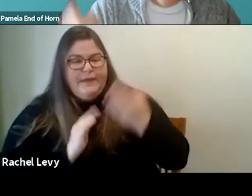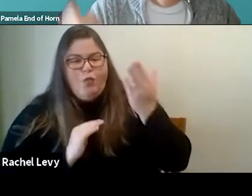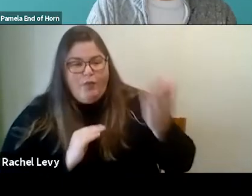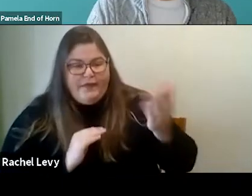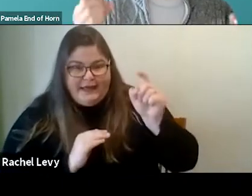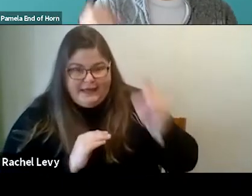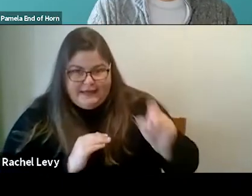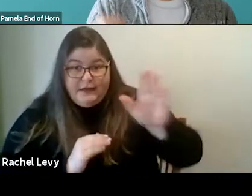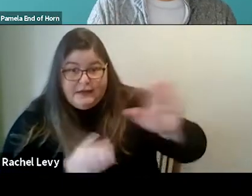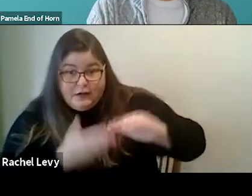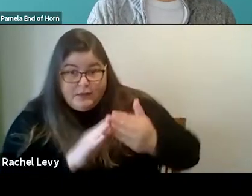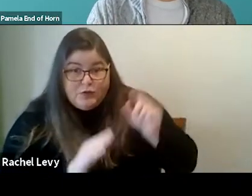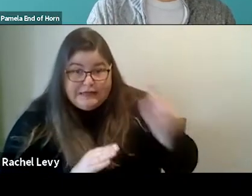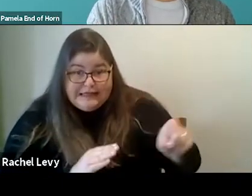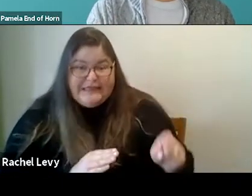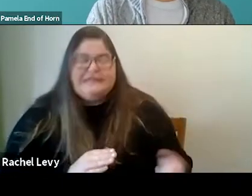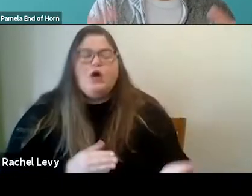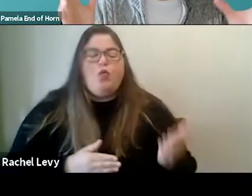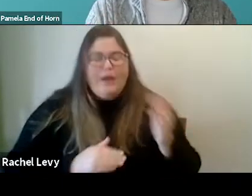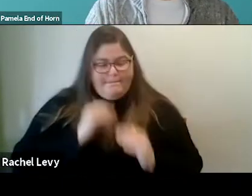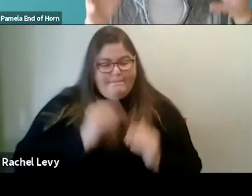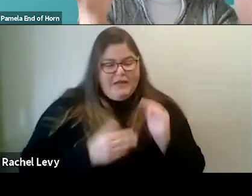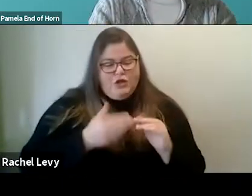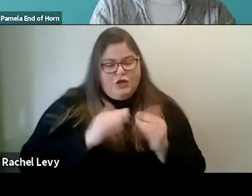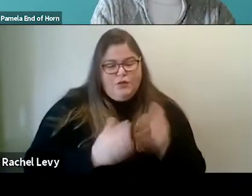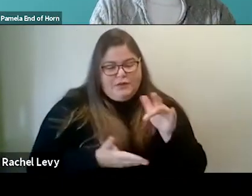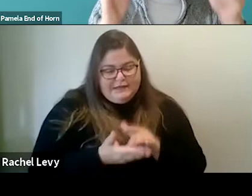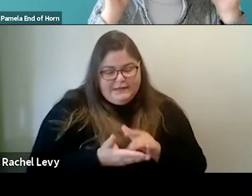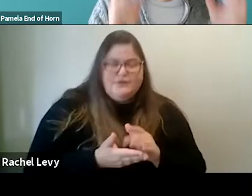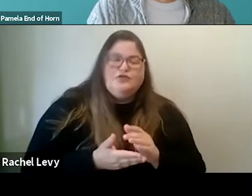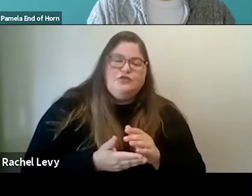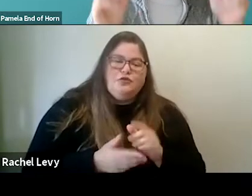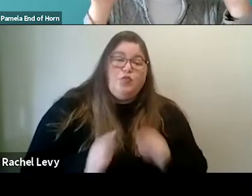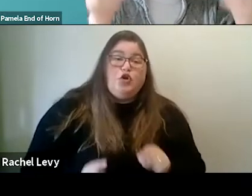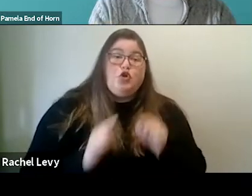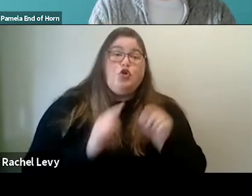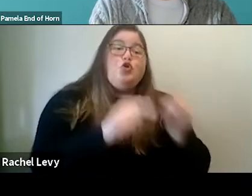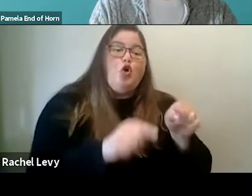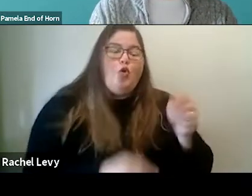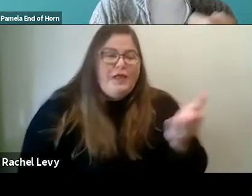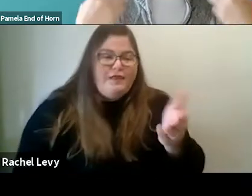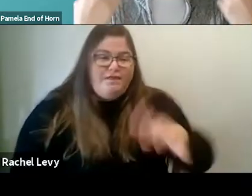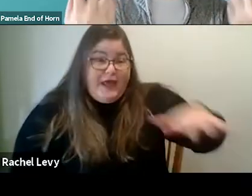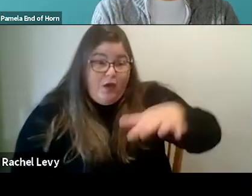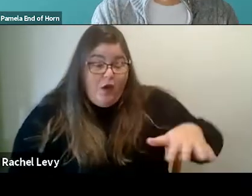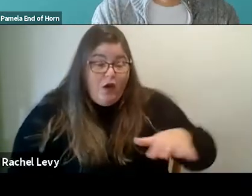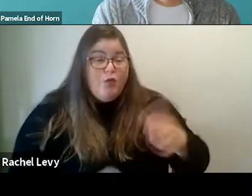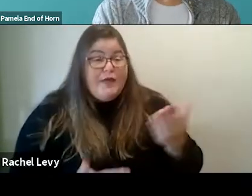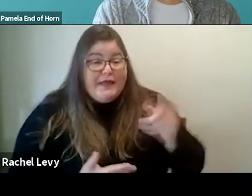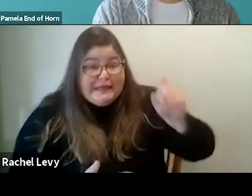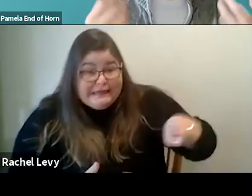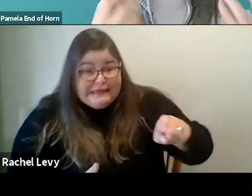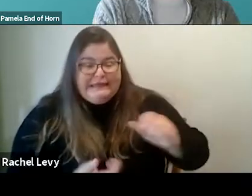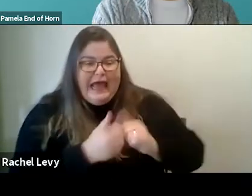We build community-based interventions and education and go where they are, in the means that they need, in the mechanisms that